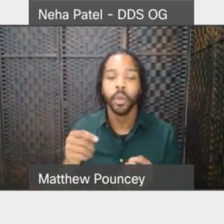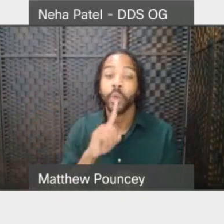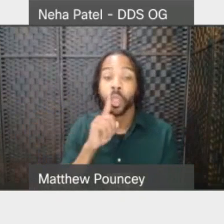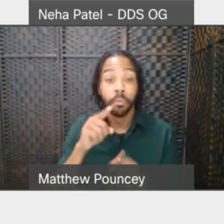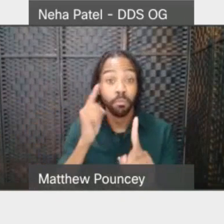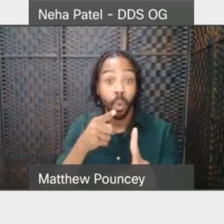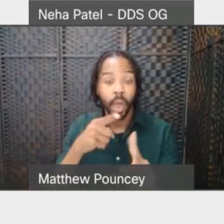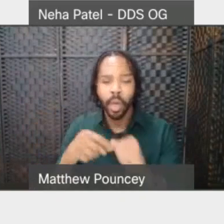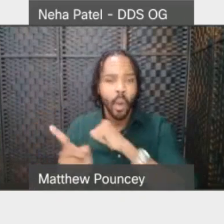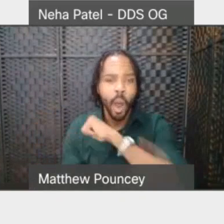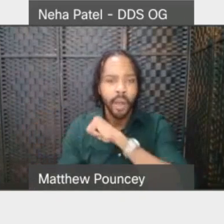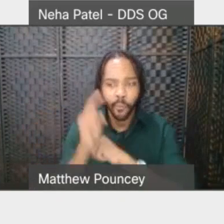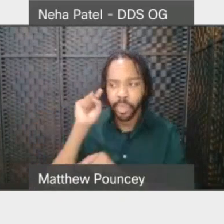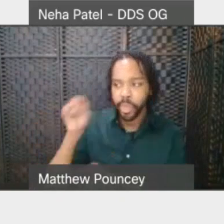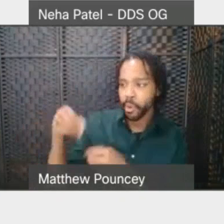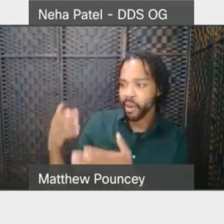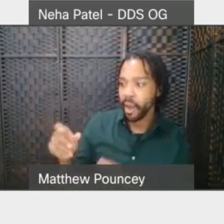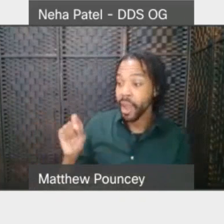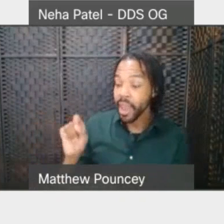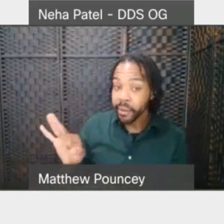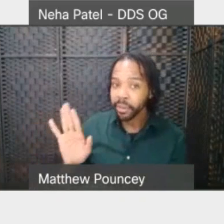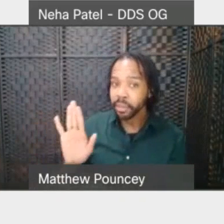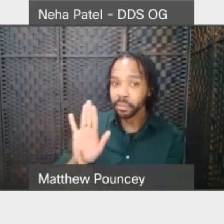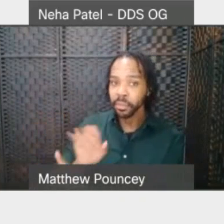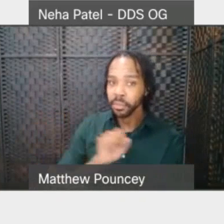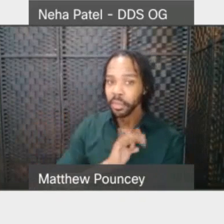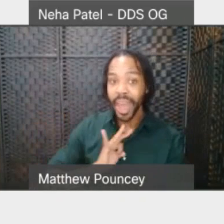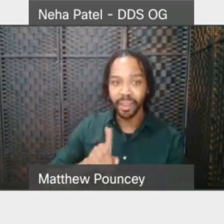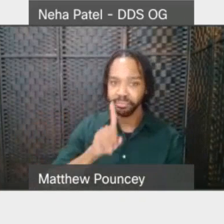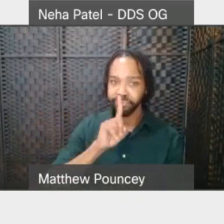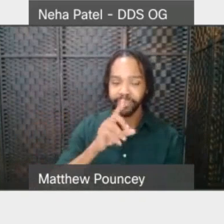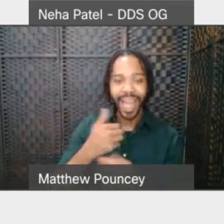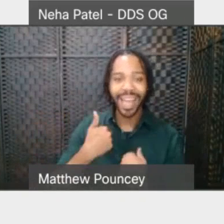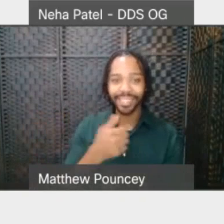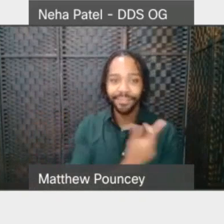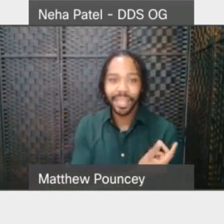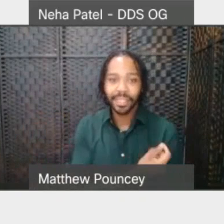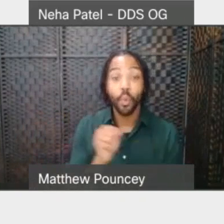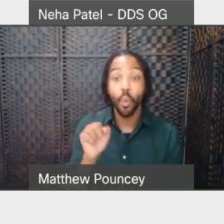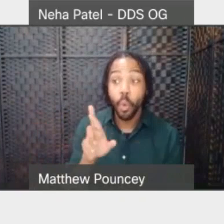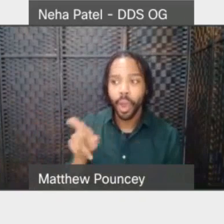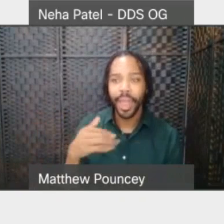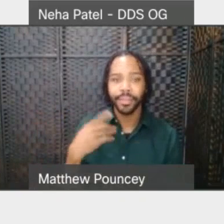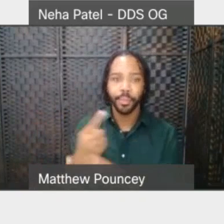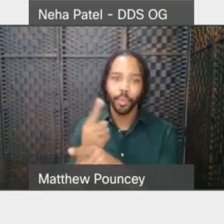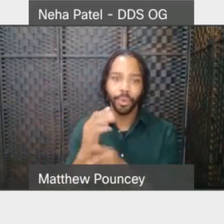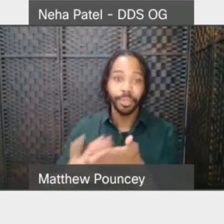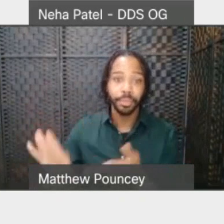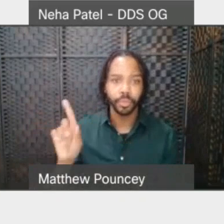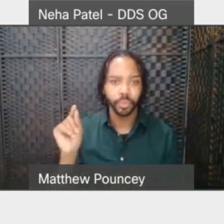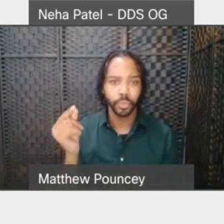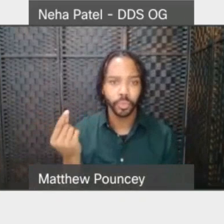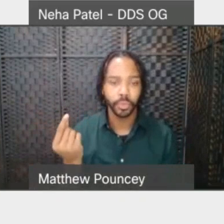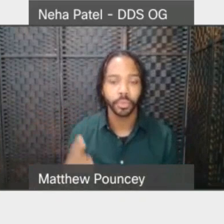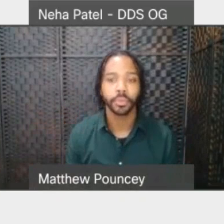provider if an employee is not vaccinated or has an appropriate exemption?